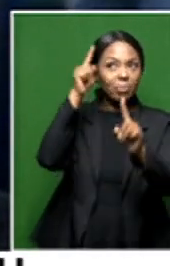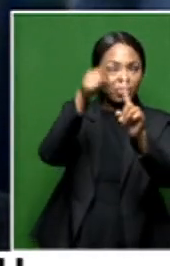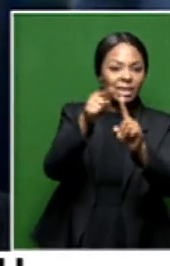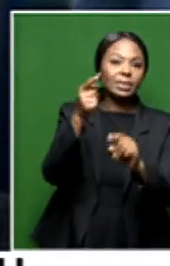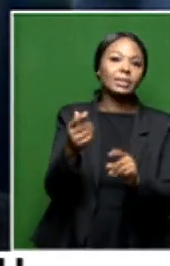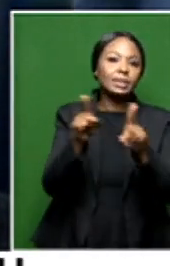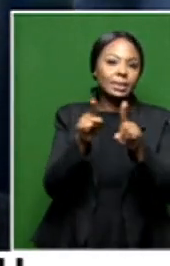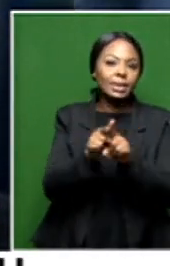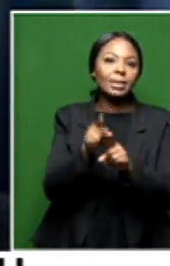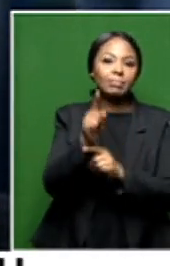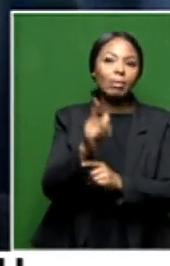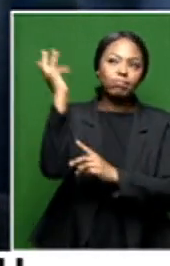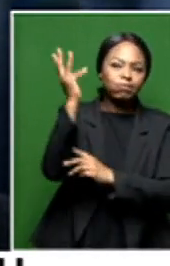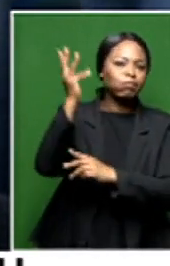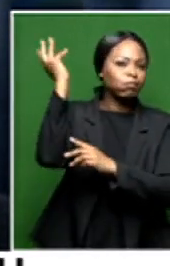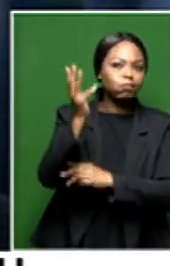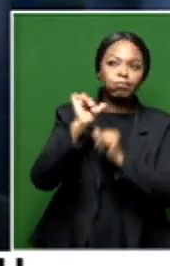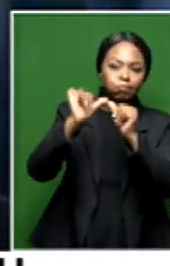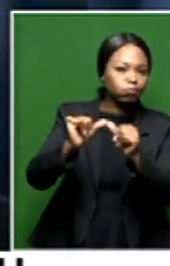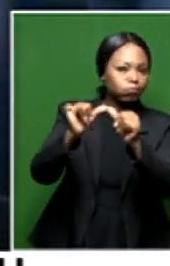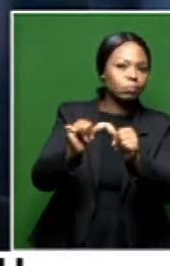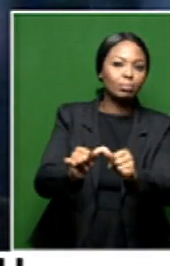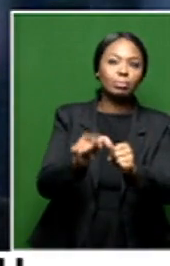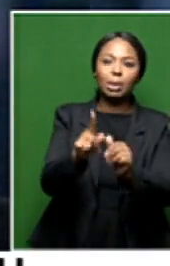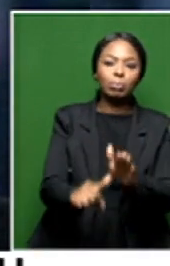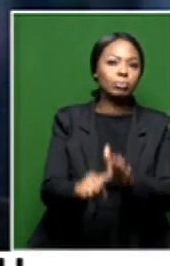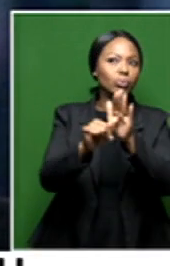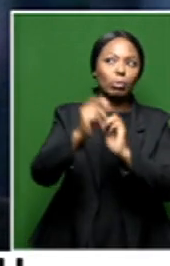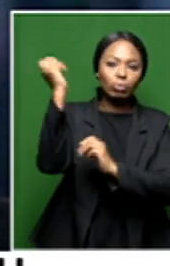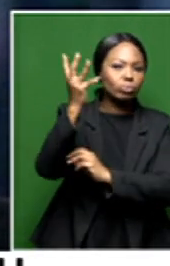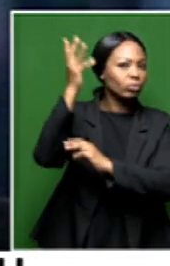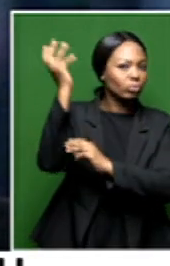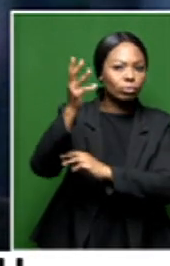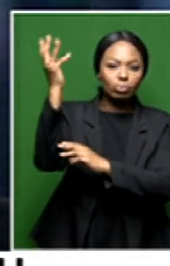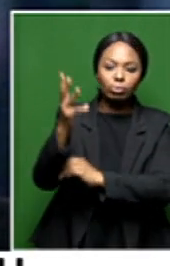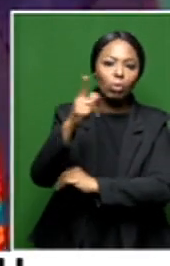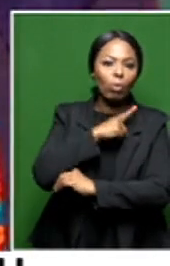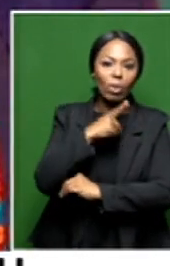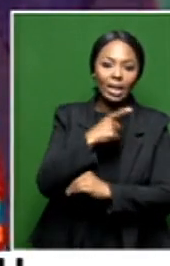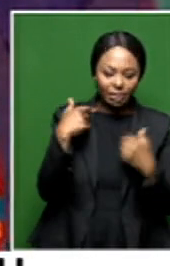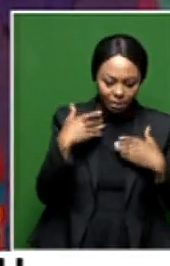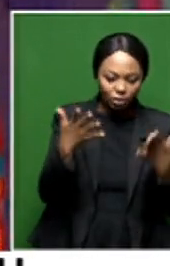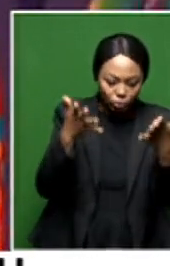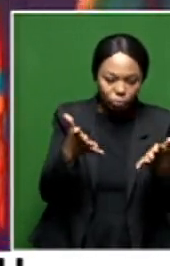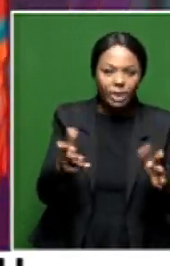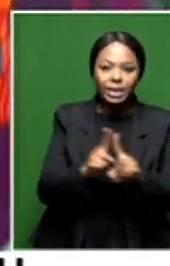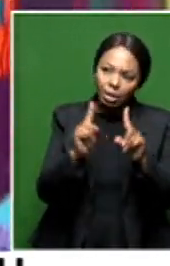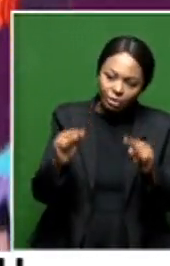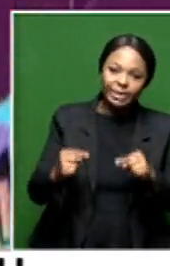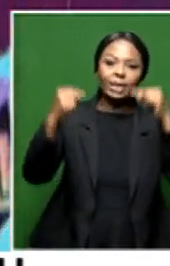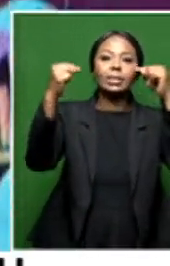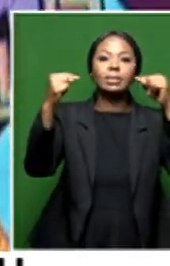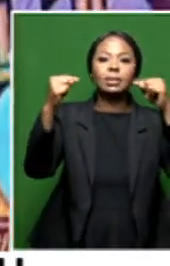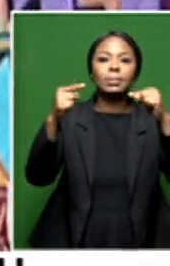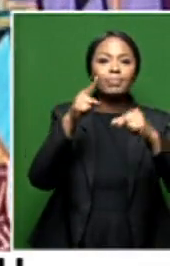his prophetic ministry actually was the platform for him to begin it and to continue to challenge it. So it has